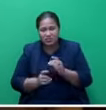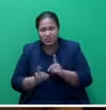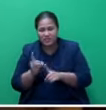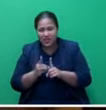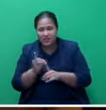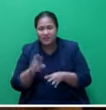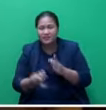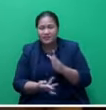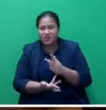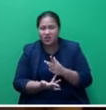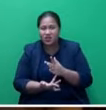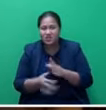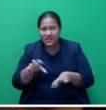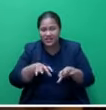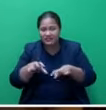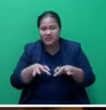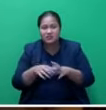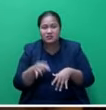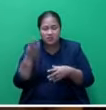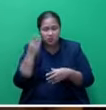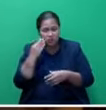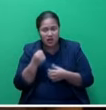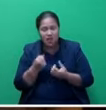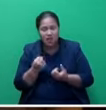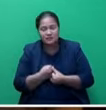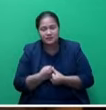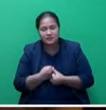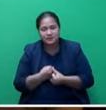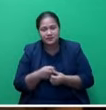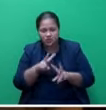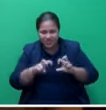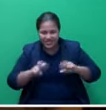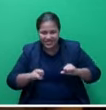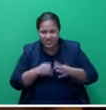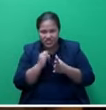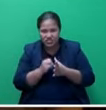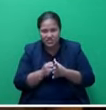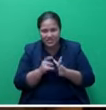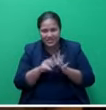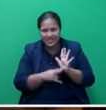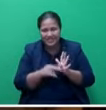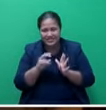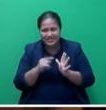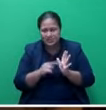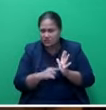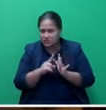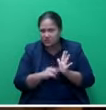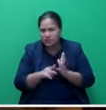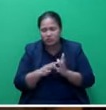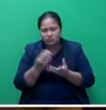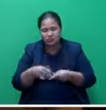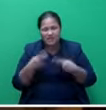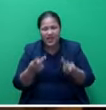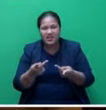activities of Sugar Research Institute of Fiji, SRIF, to provide quality services